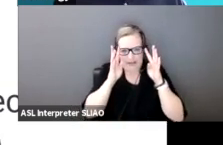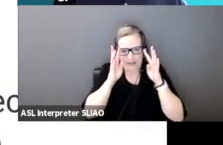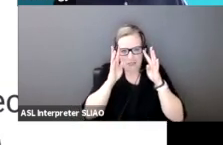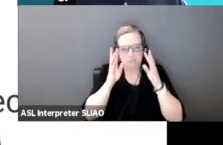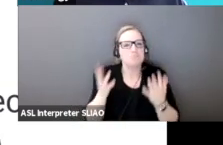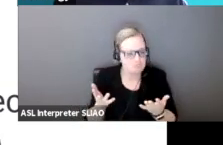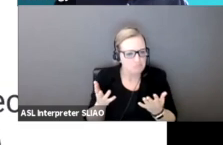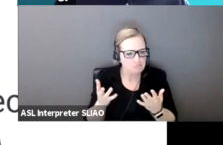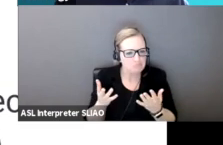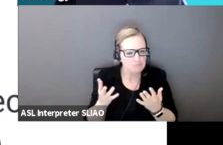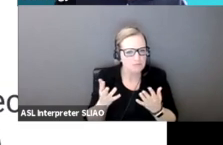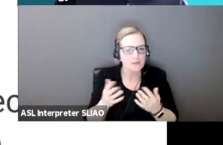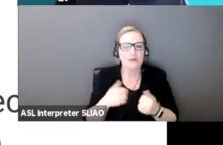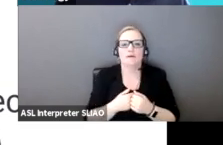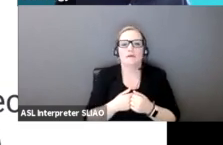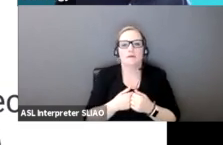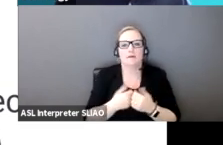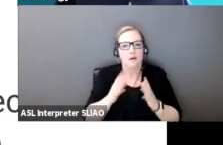fairly clear, of human intellect.